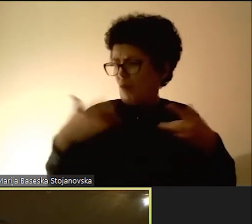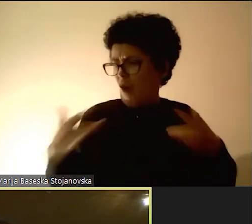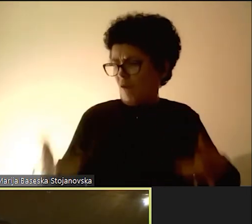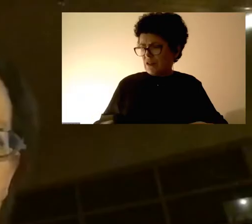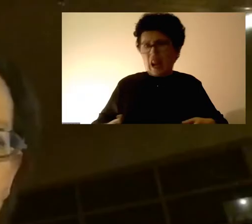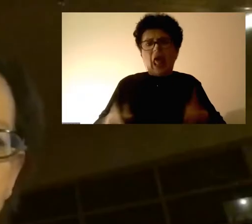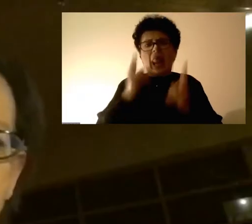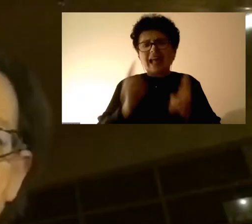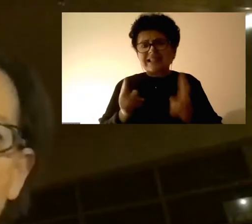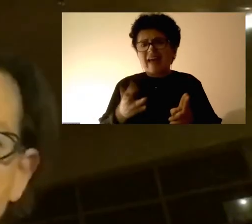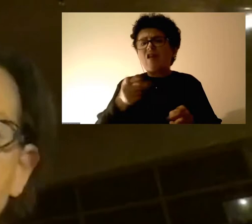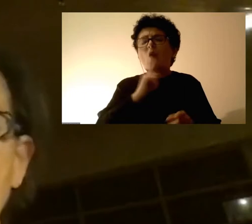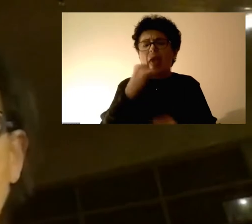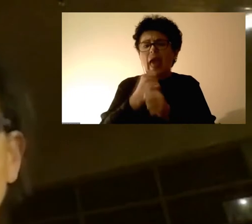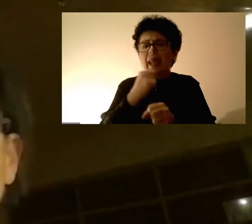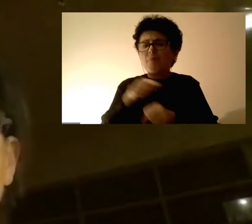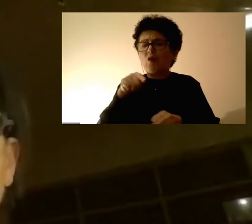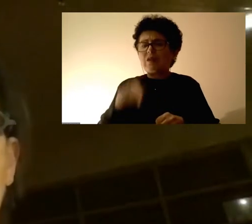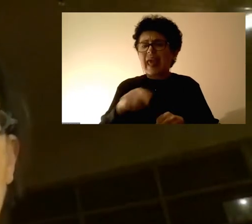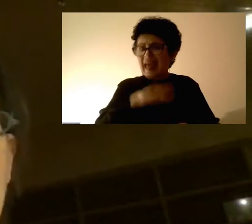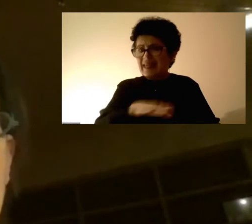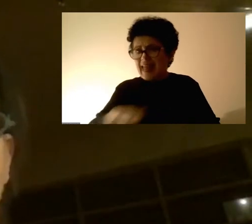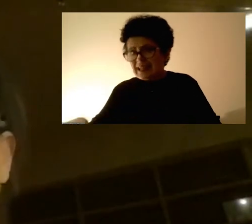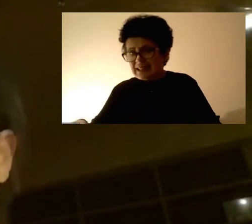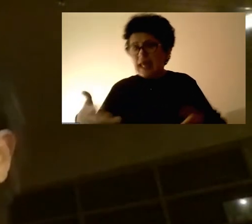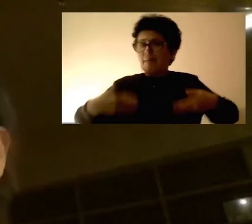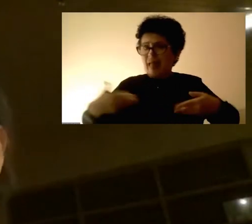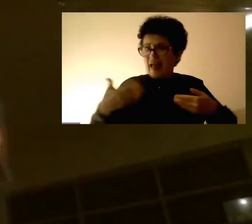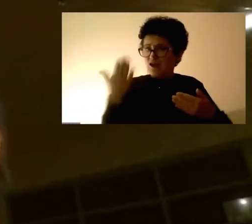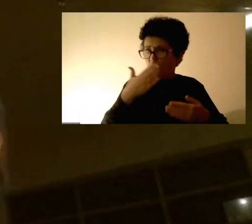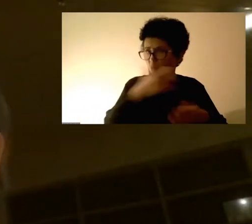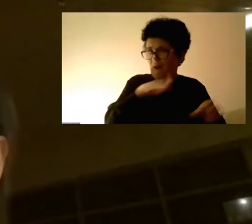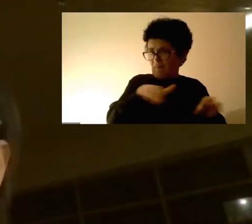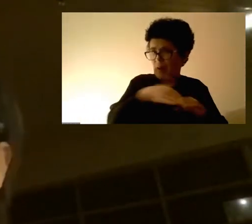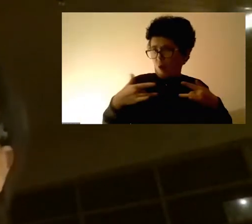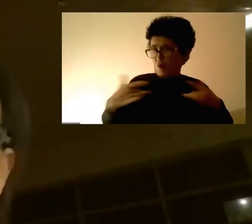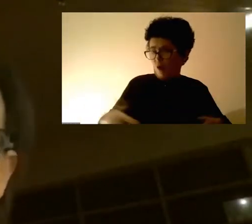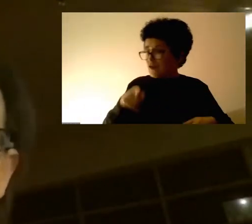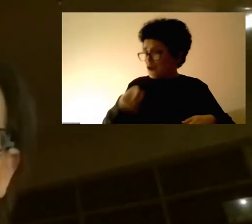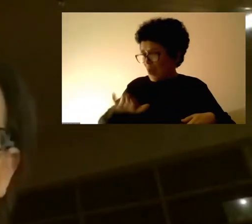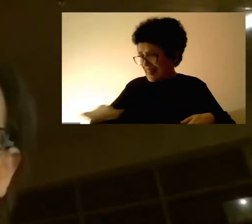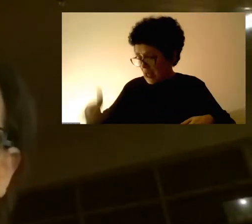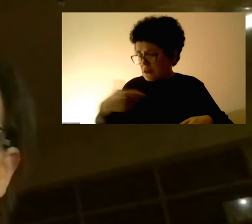children. And one of the issues that is one of the major